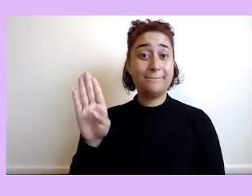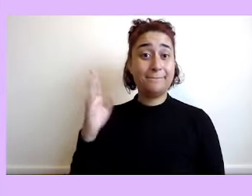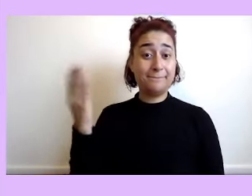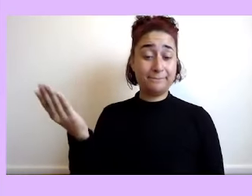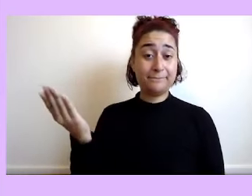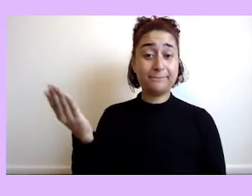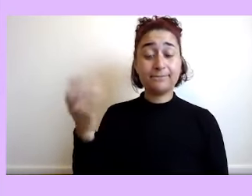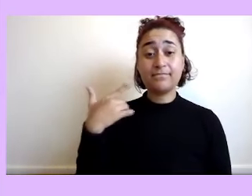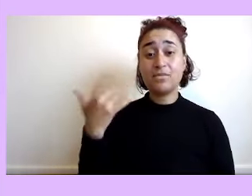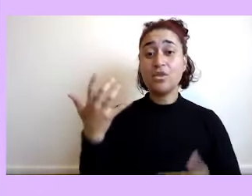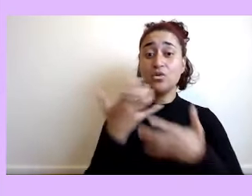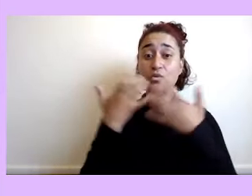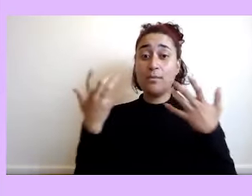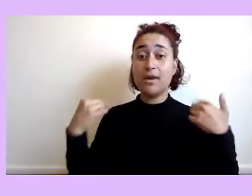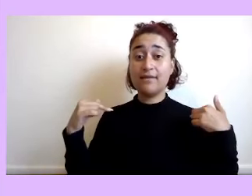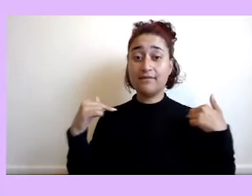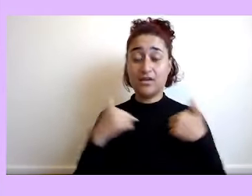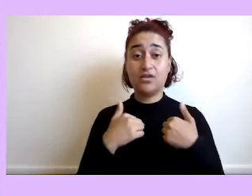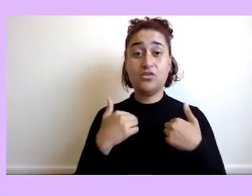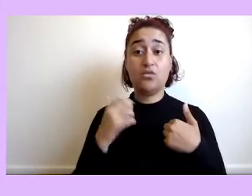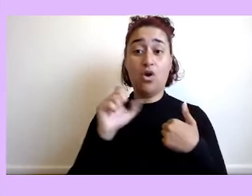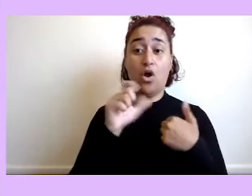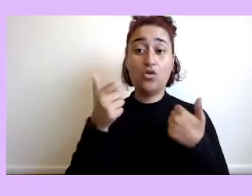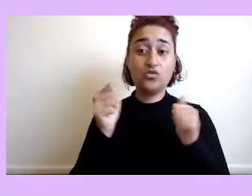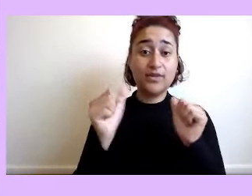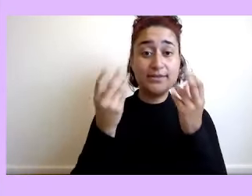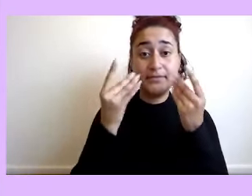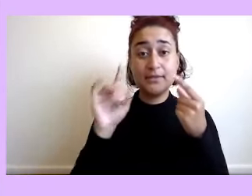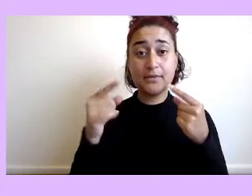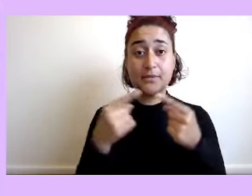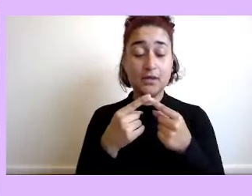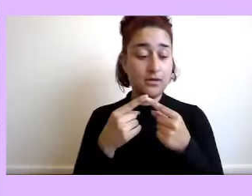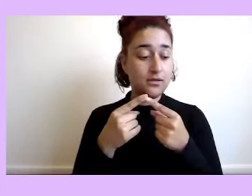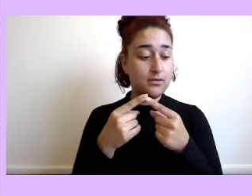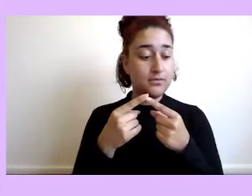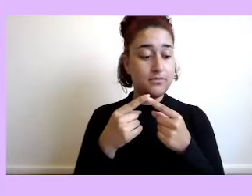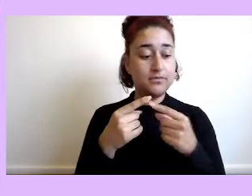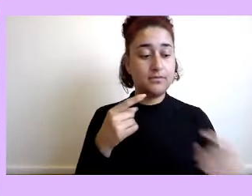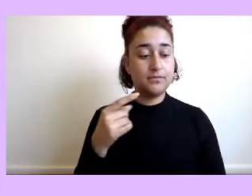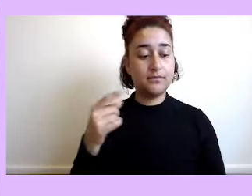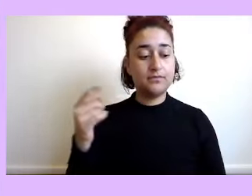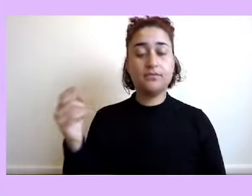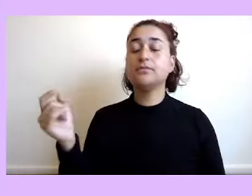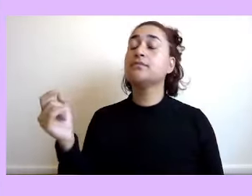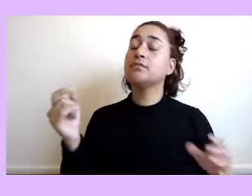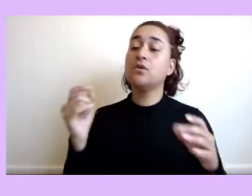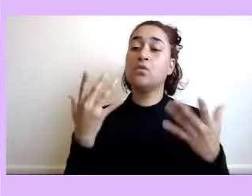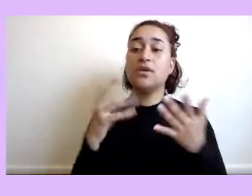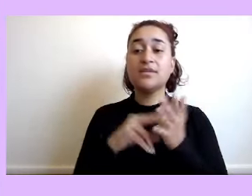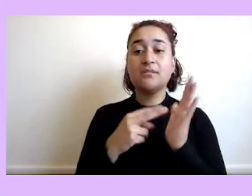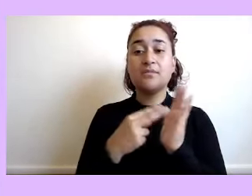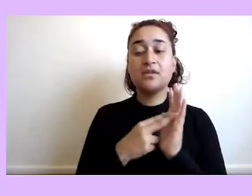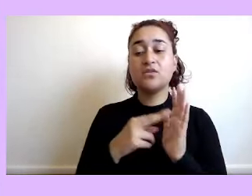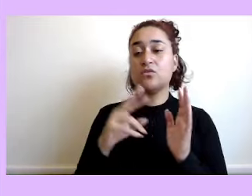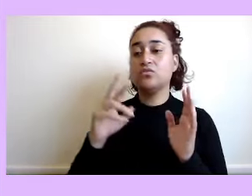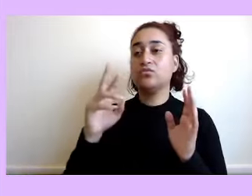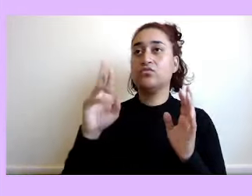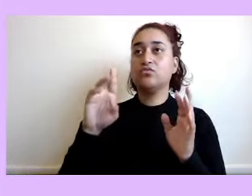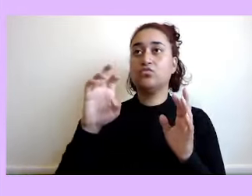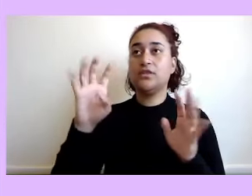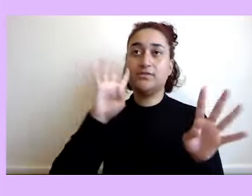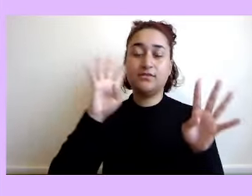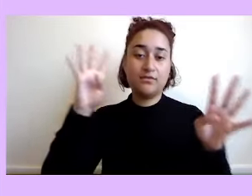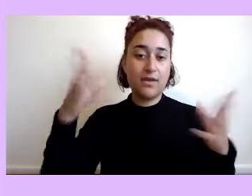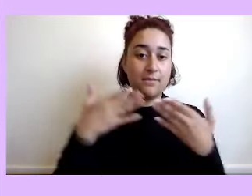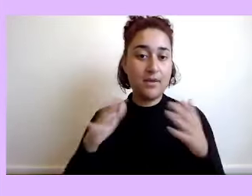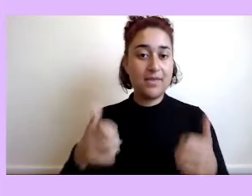Because there are so many of us who are all trying to think about what does it mean to reinvent public life? What does it mean to intervene in public